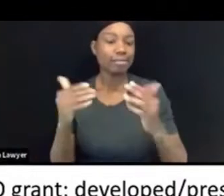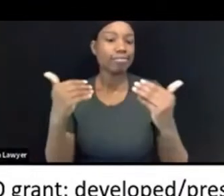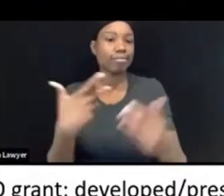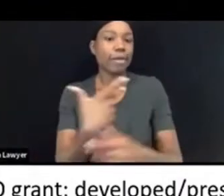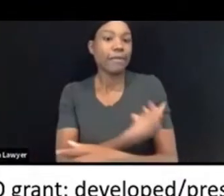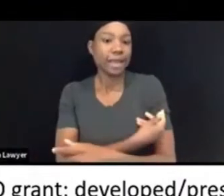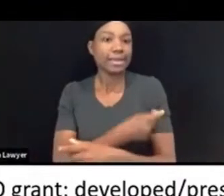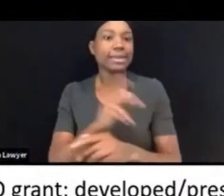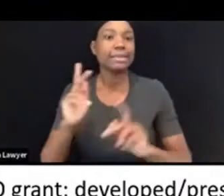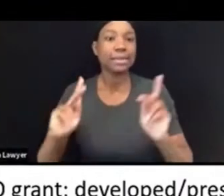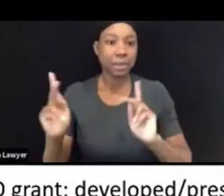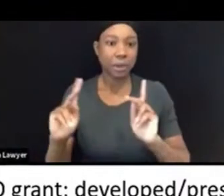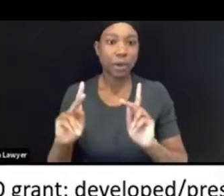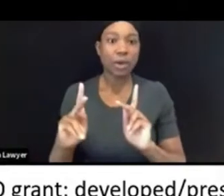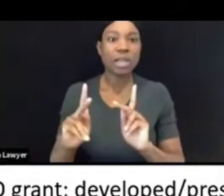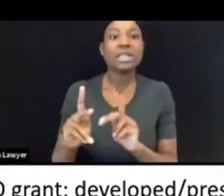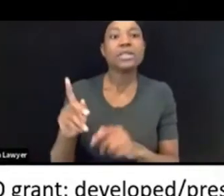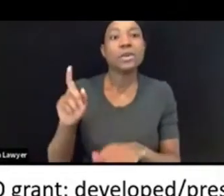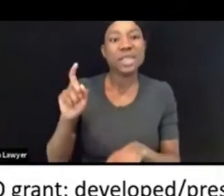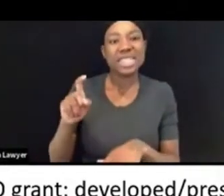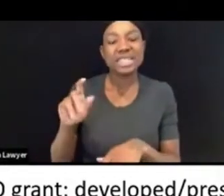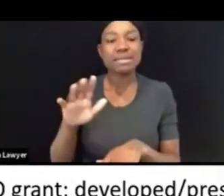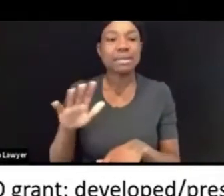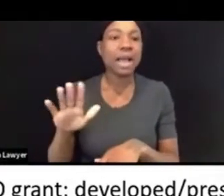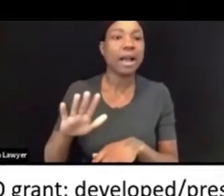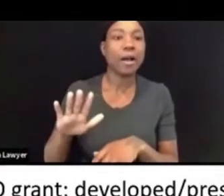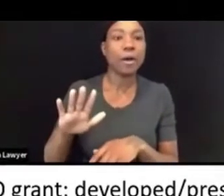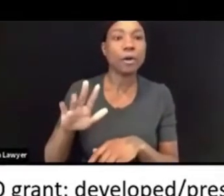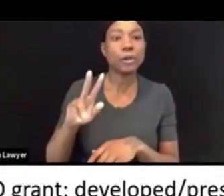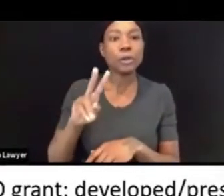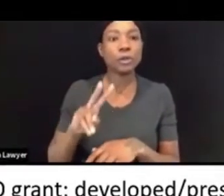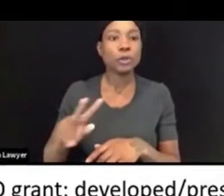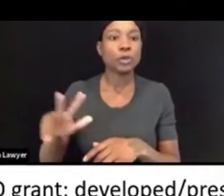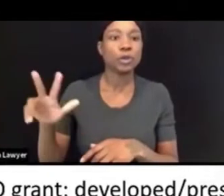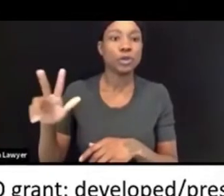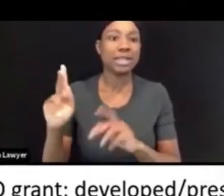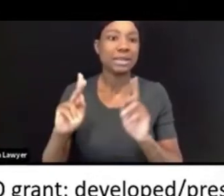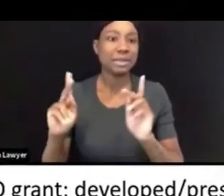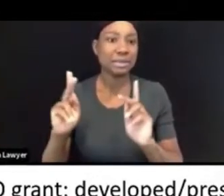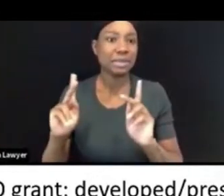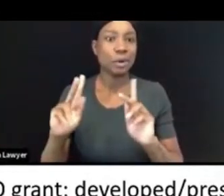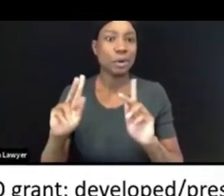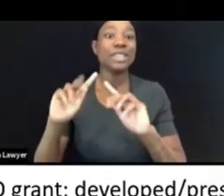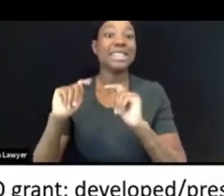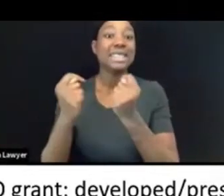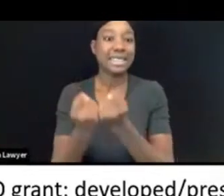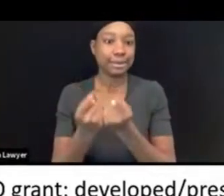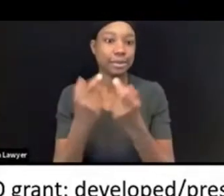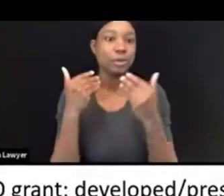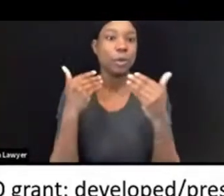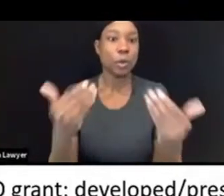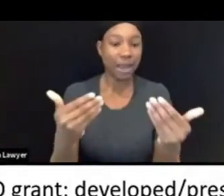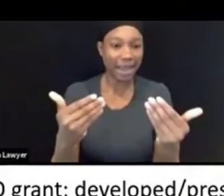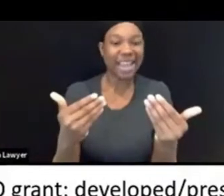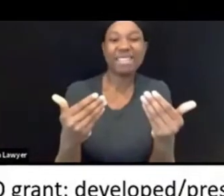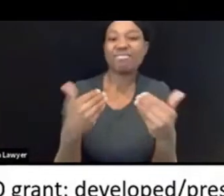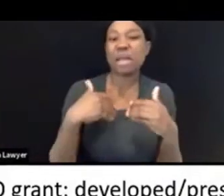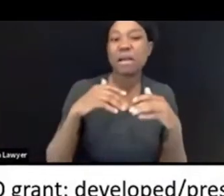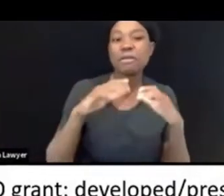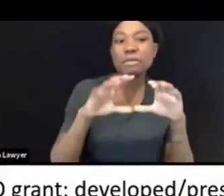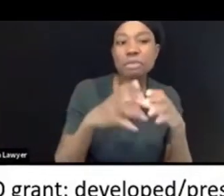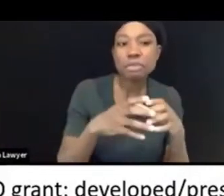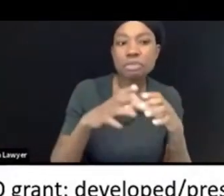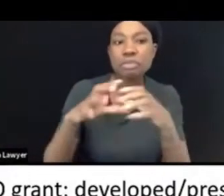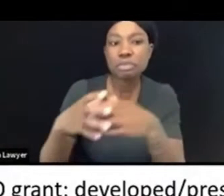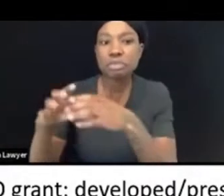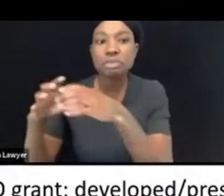need, for example, 5 people or less, or engaging our mobile vehicle unit that will attend various neighborhood and